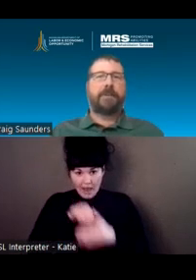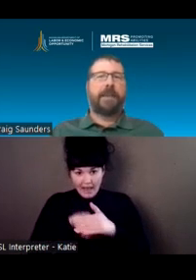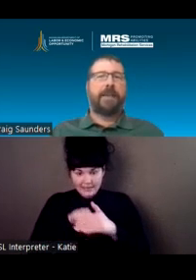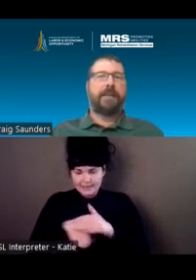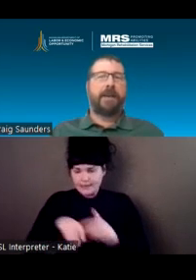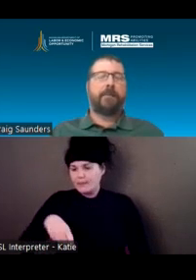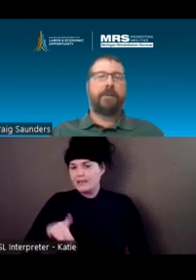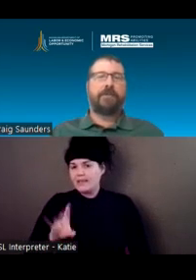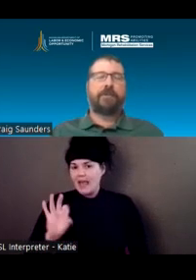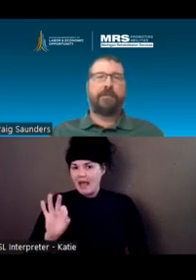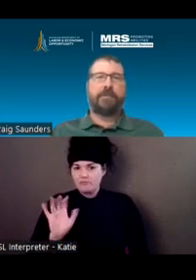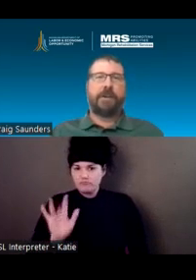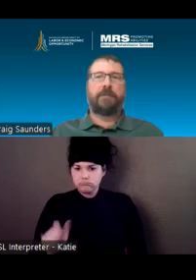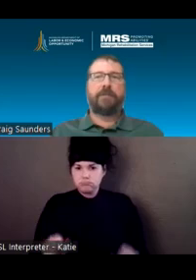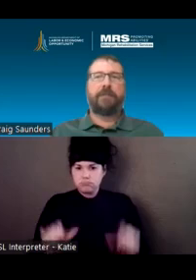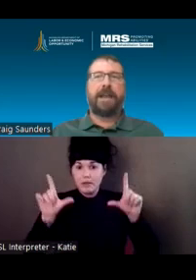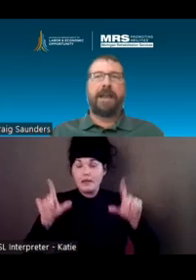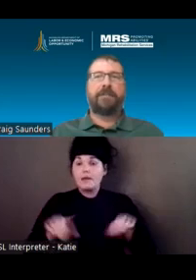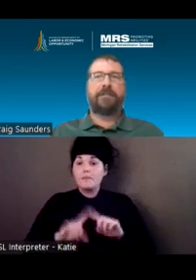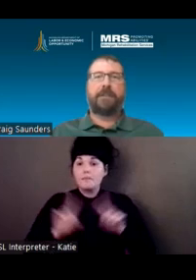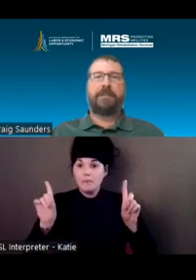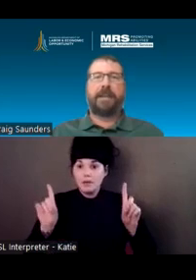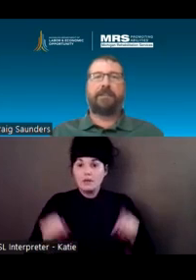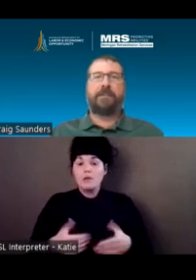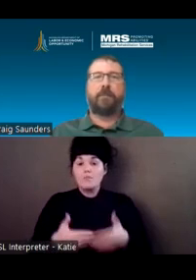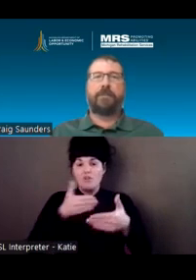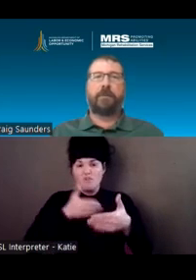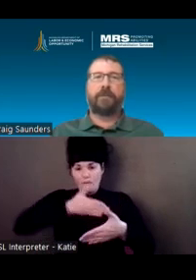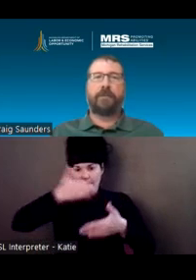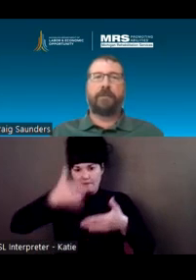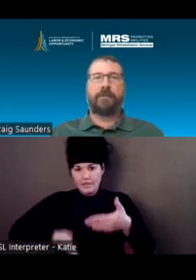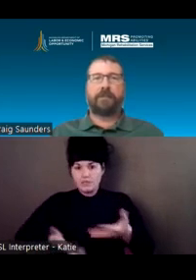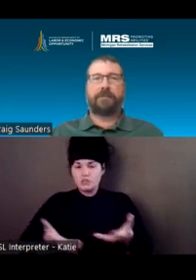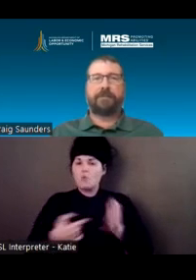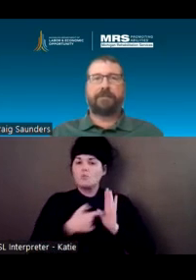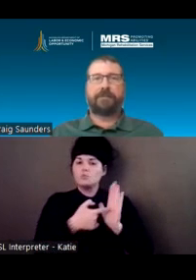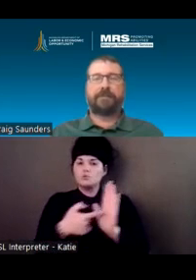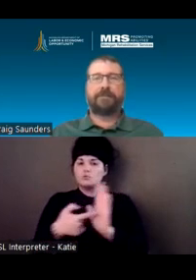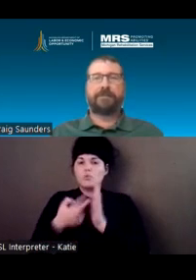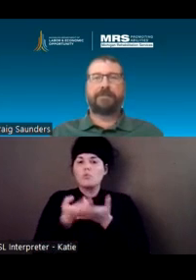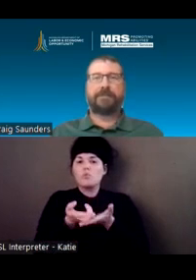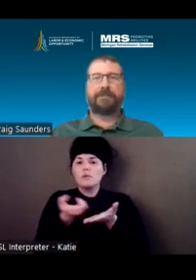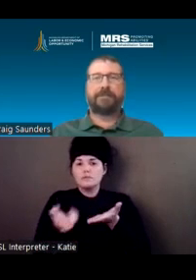end for today, I'm going to just share some slides containing some resources.